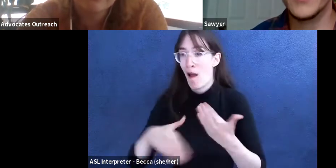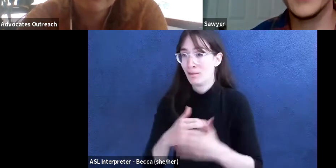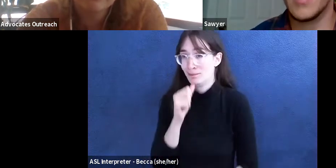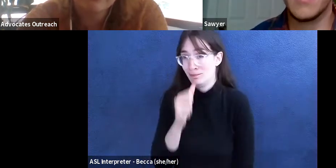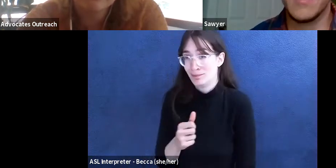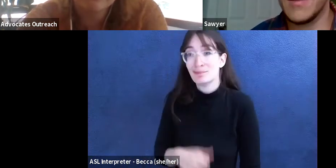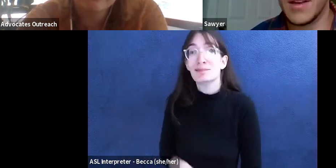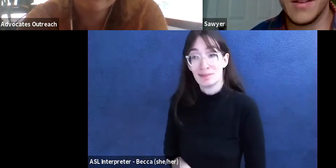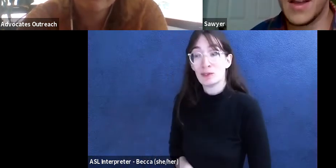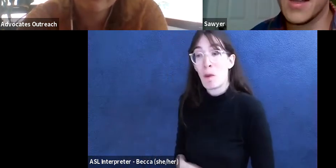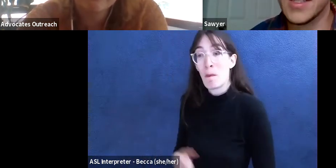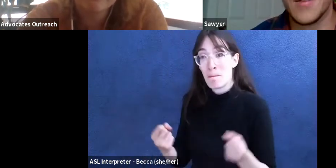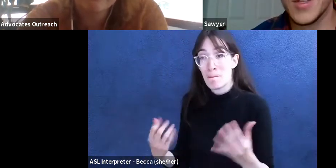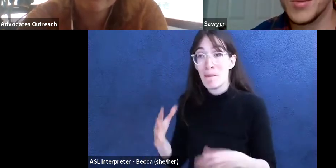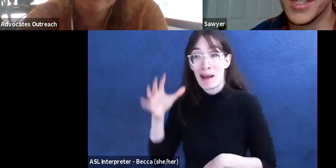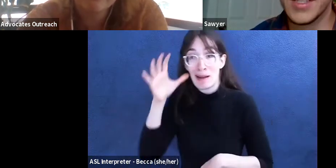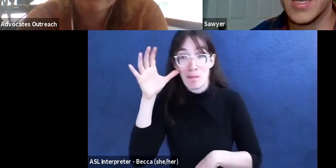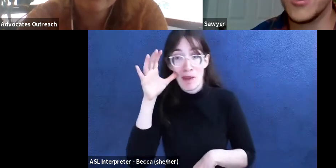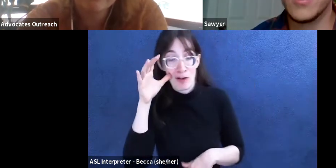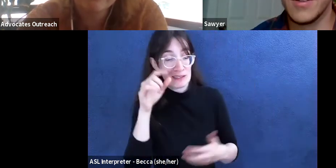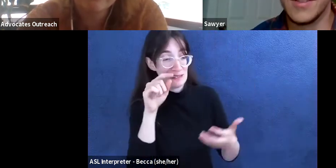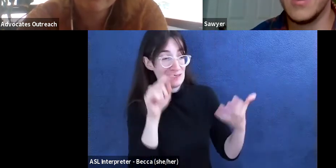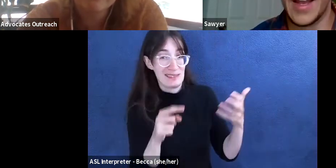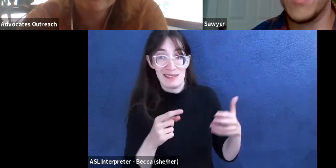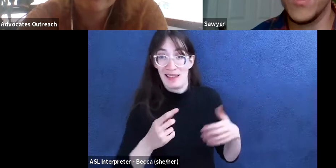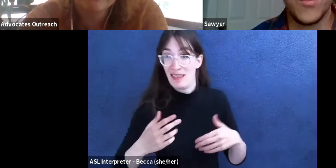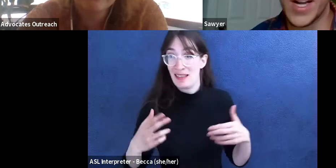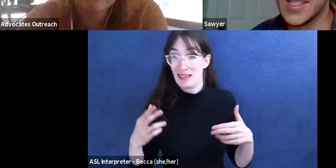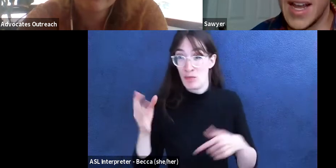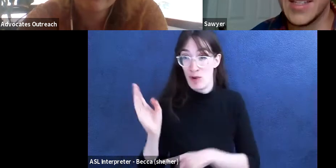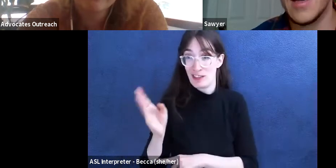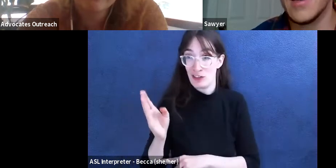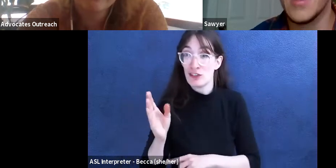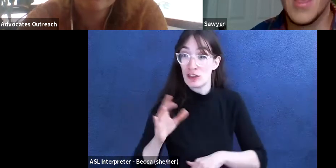down without a conversation, or giving any like